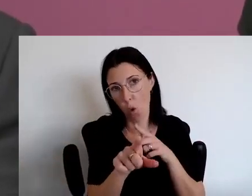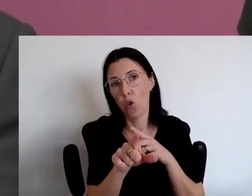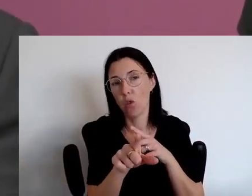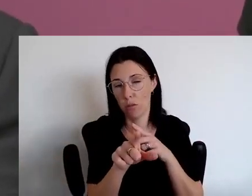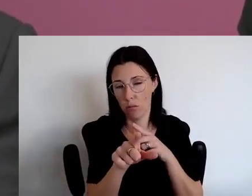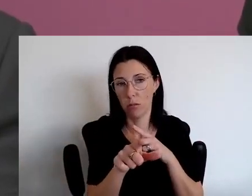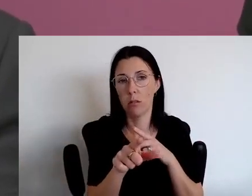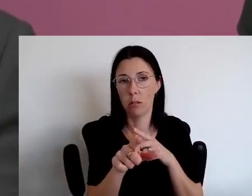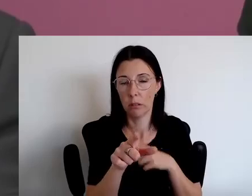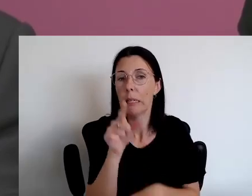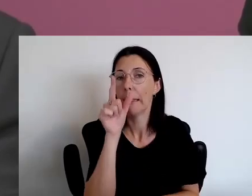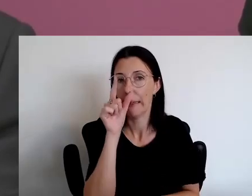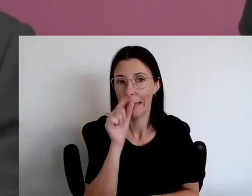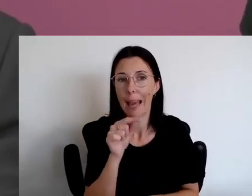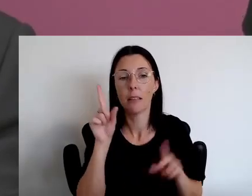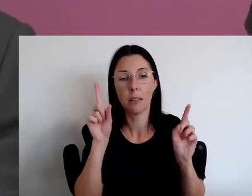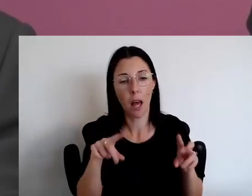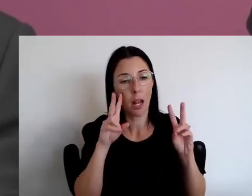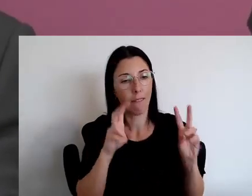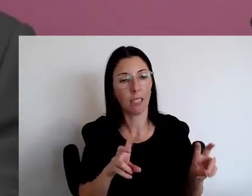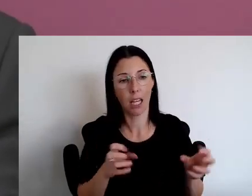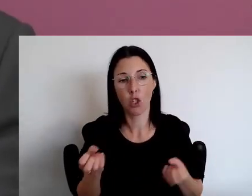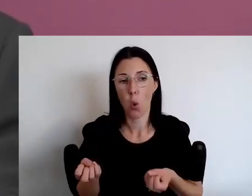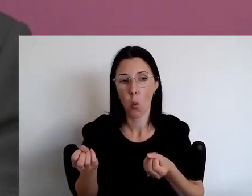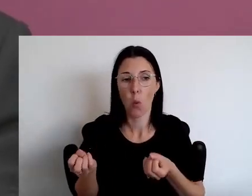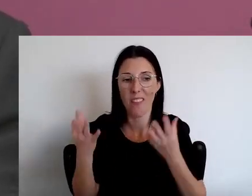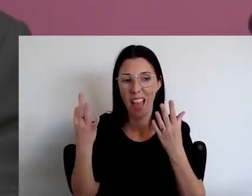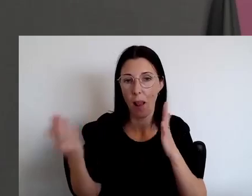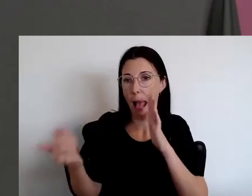to initiate an investigation without that being a primary issue.